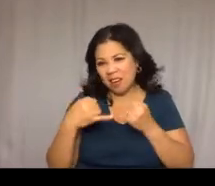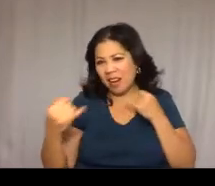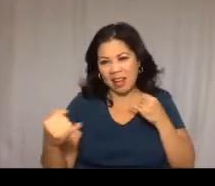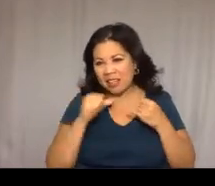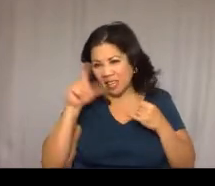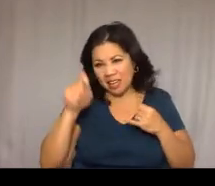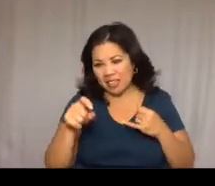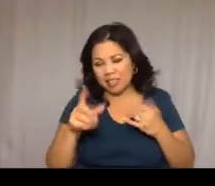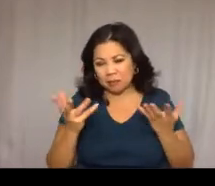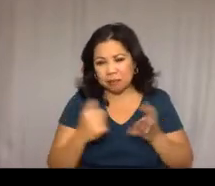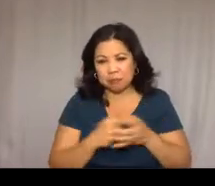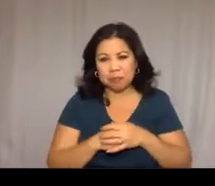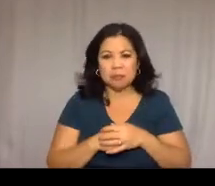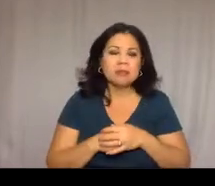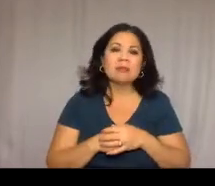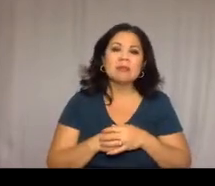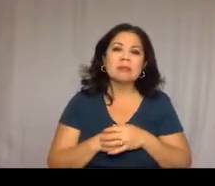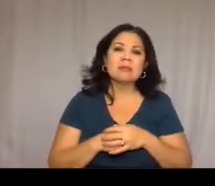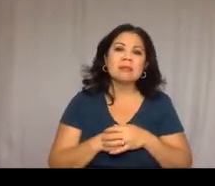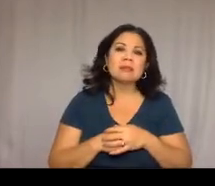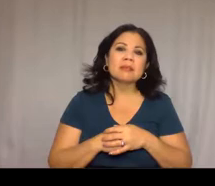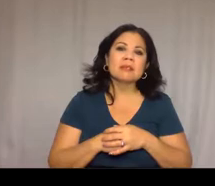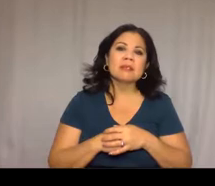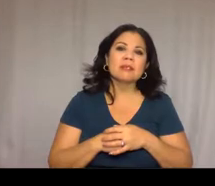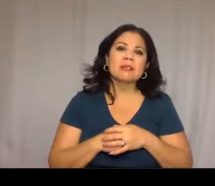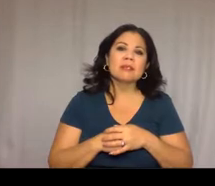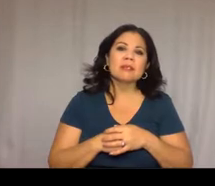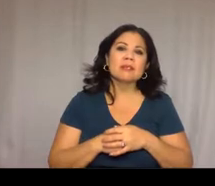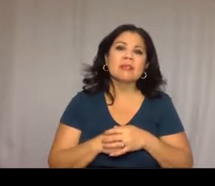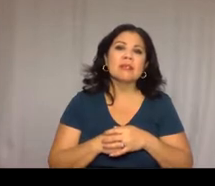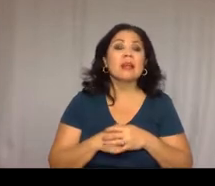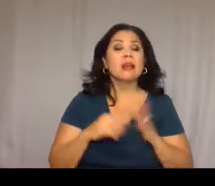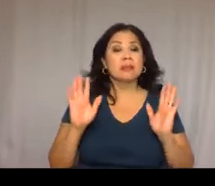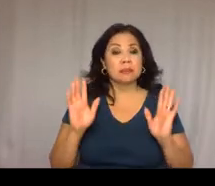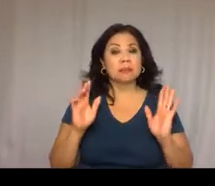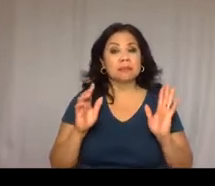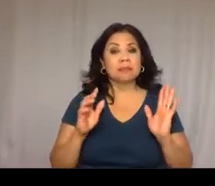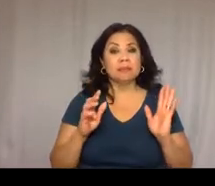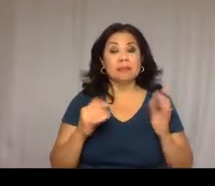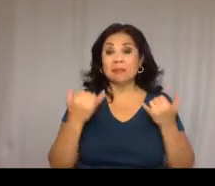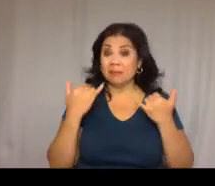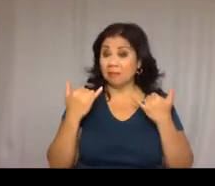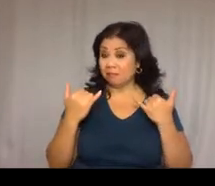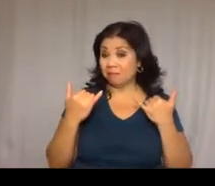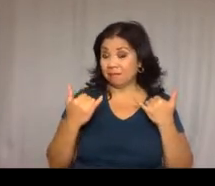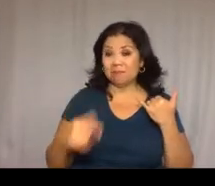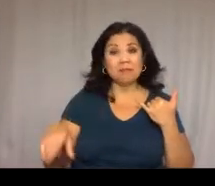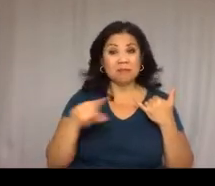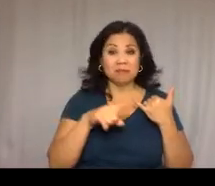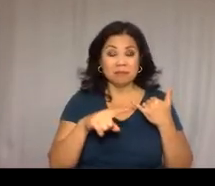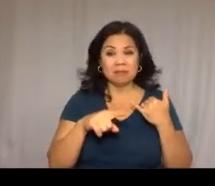some little pencil lines that I don't need, so I'm going to get rid of those. Okay, so now the fun thing is you get